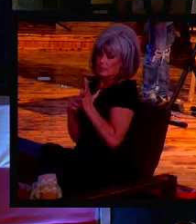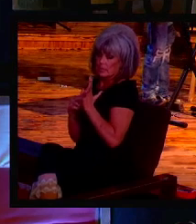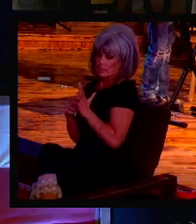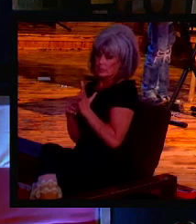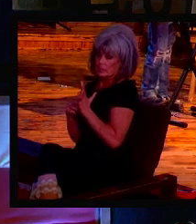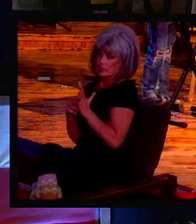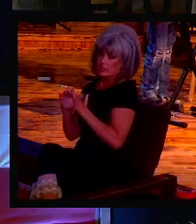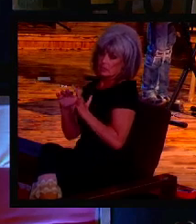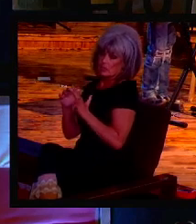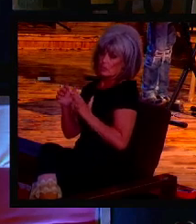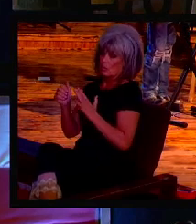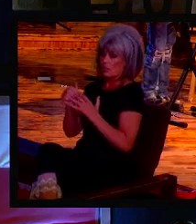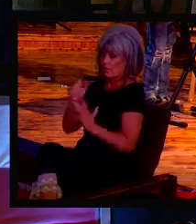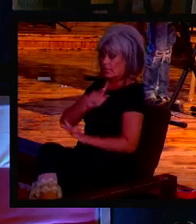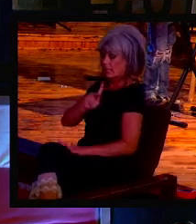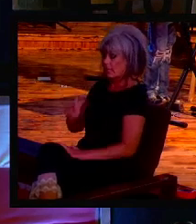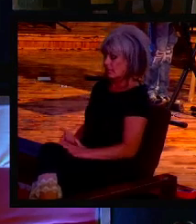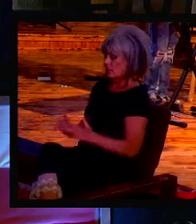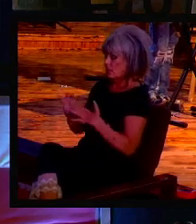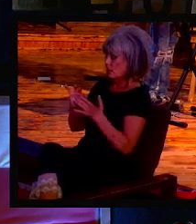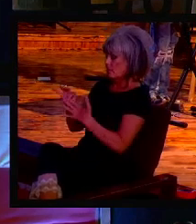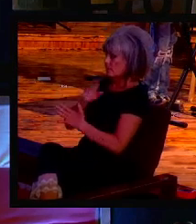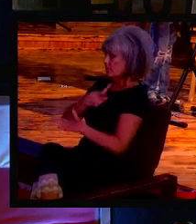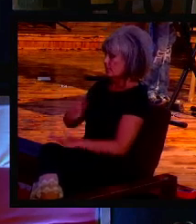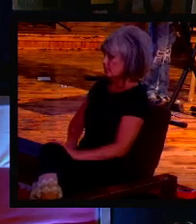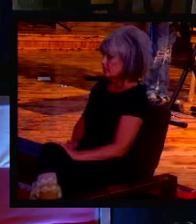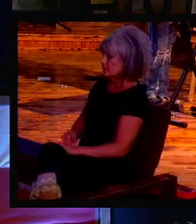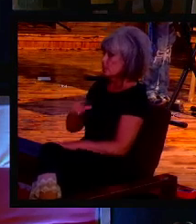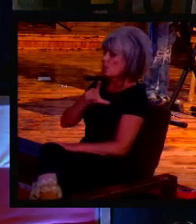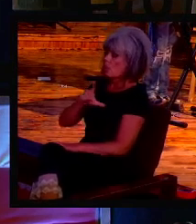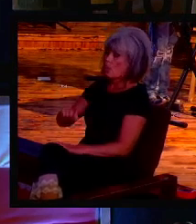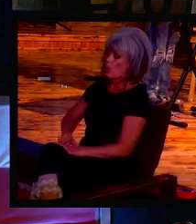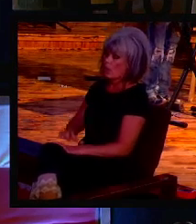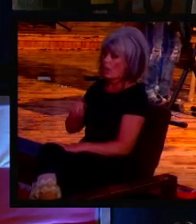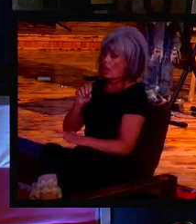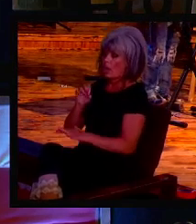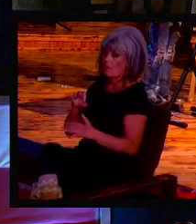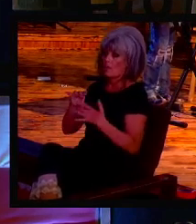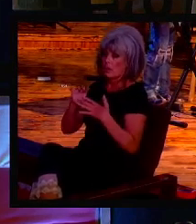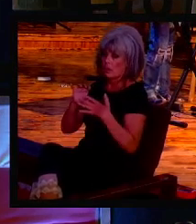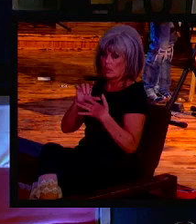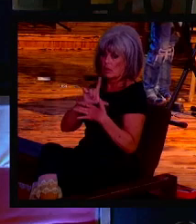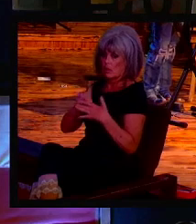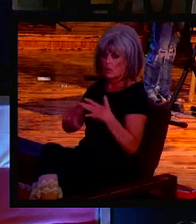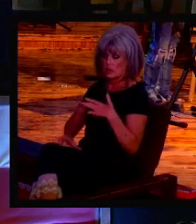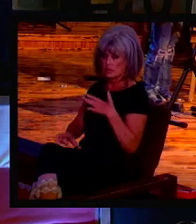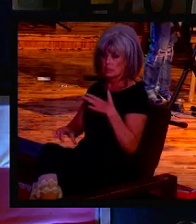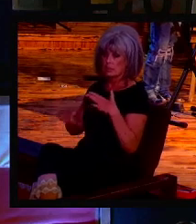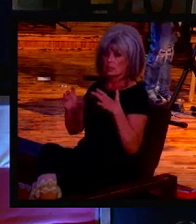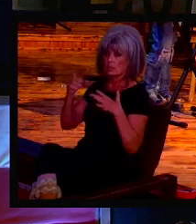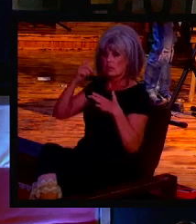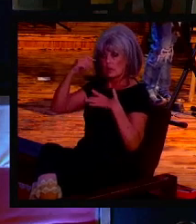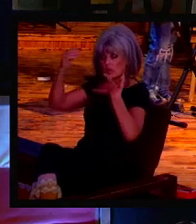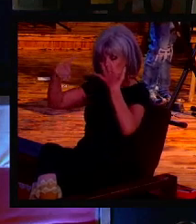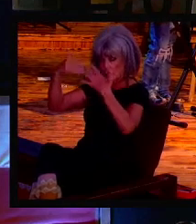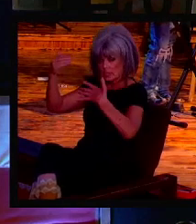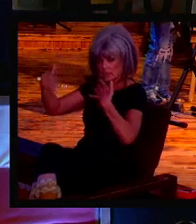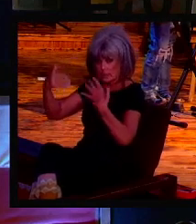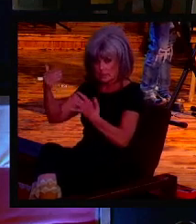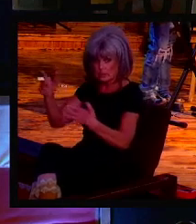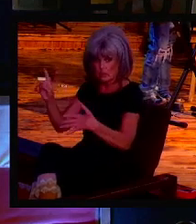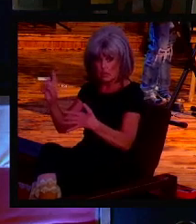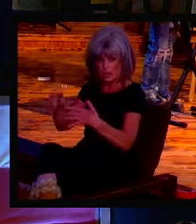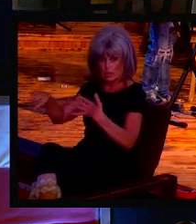with the King of Kings and the Lord of Lords, and how he successfully went through the process so that we can be where we are today.